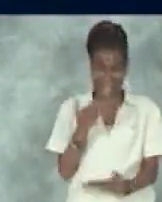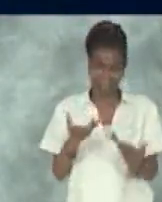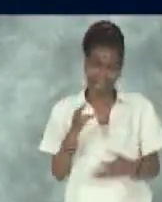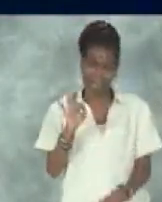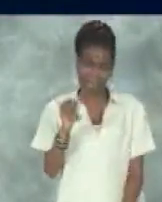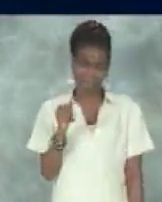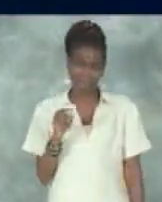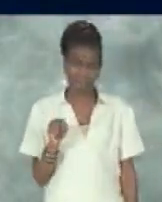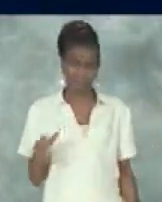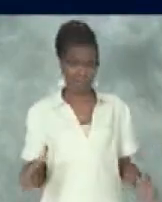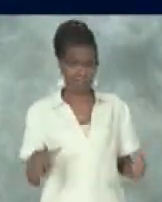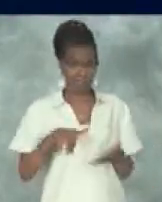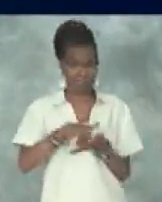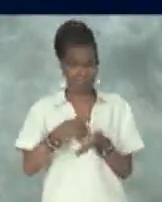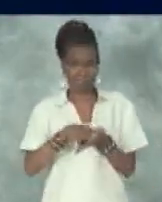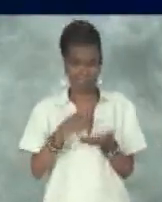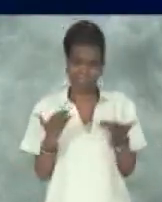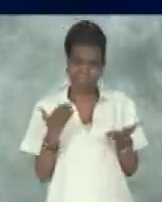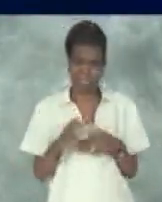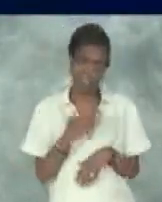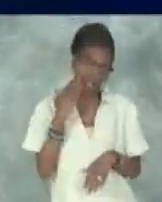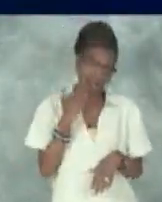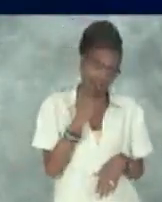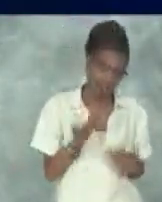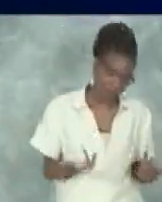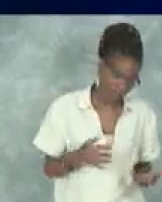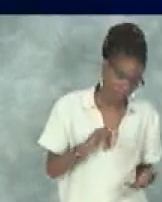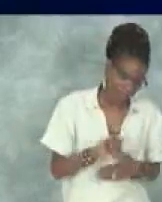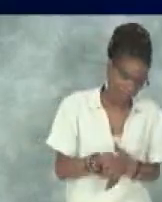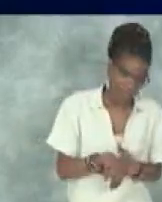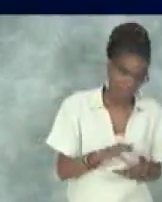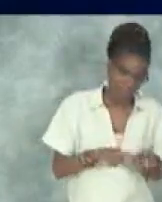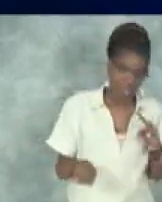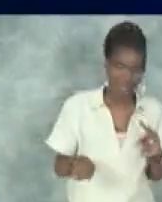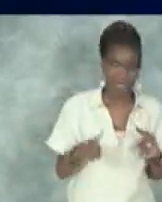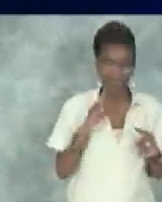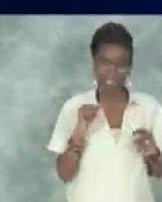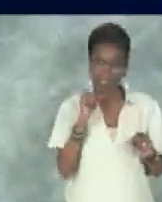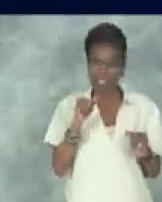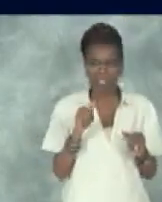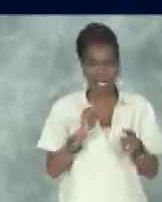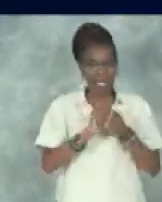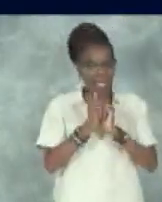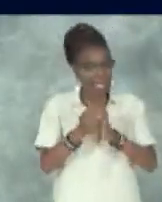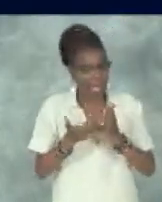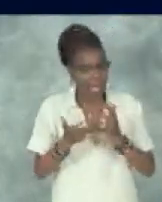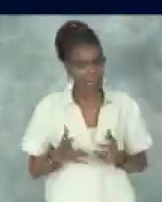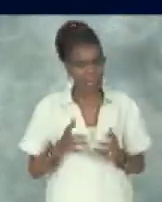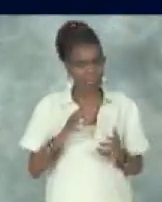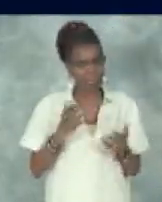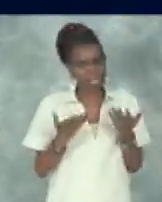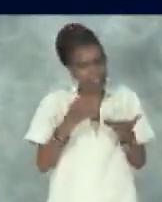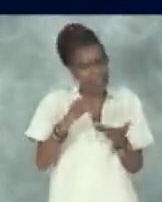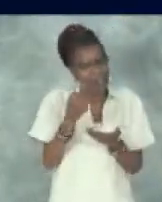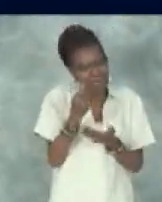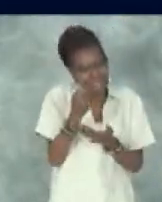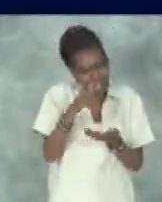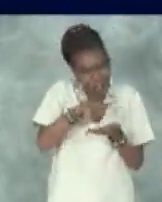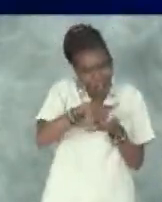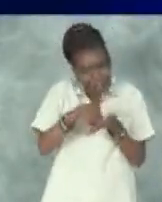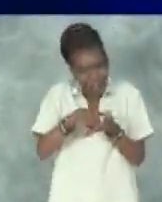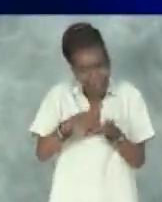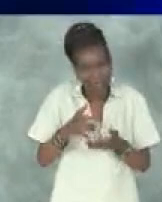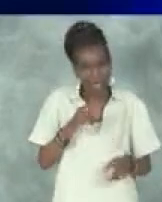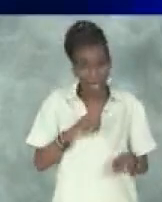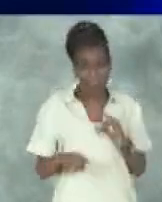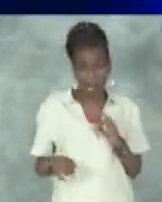and I know that's politically incorrect, but whatnot, he wasn't all the athlete and all that, just kind of big, but he had the fine